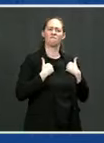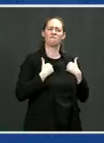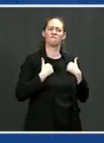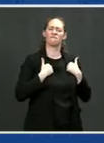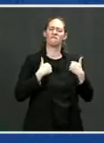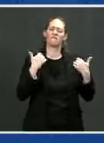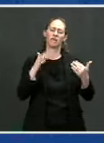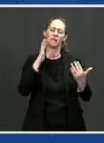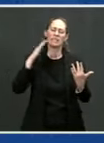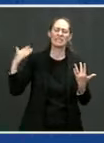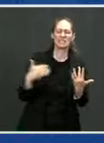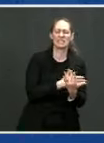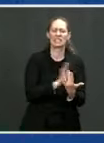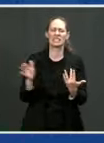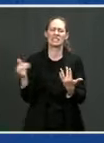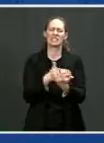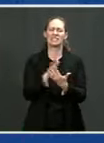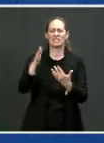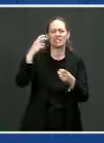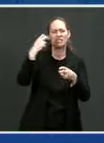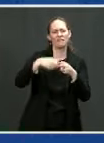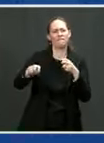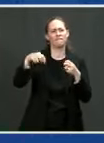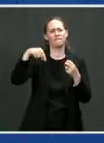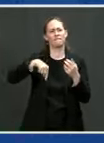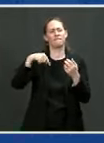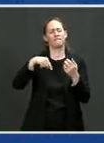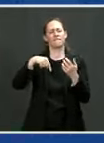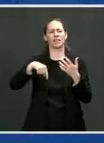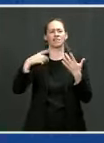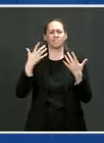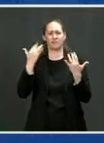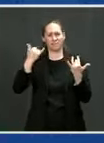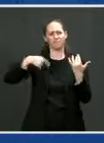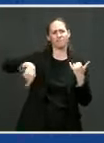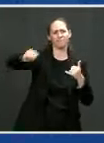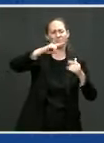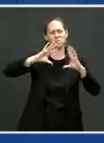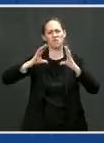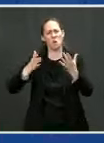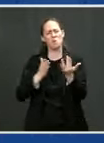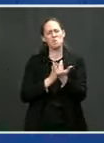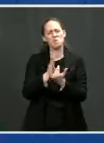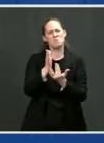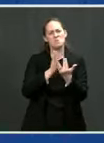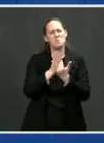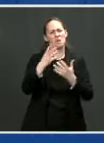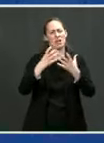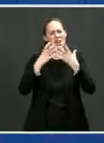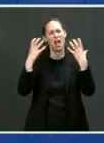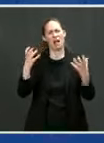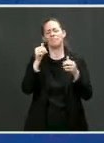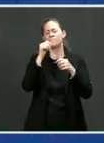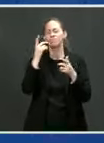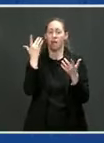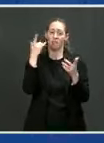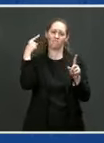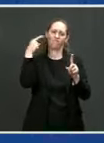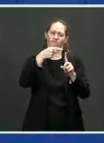each member of the force has met this moment and continues to serve our nation. Thank